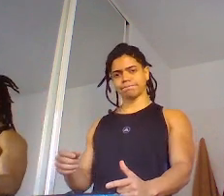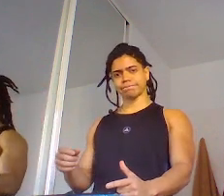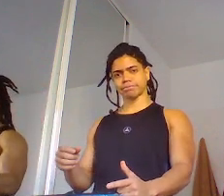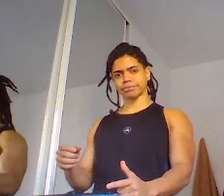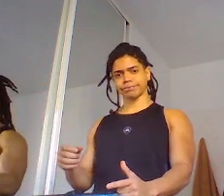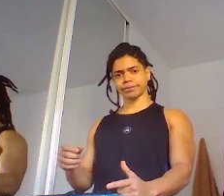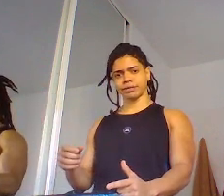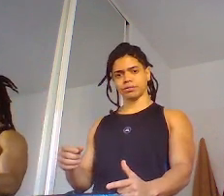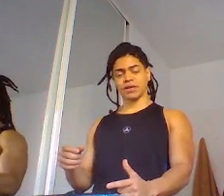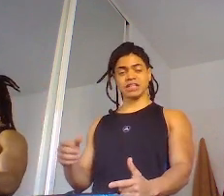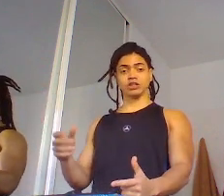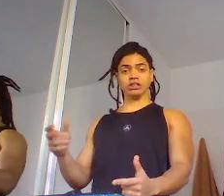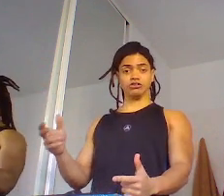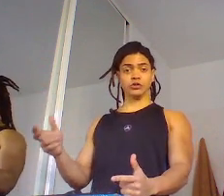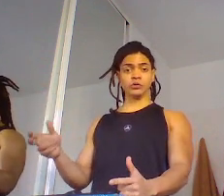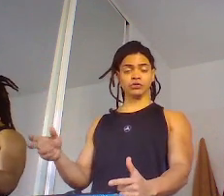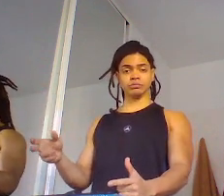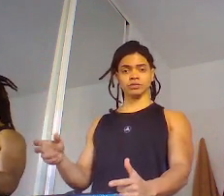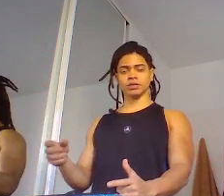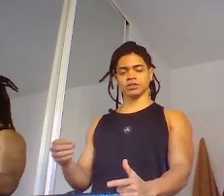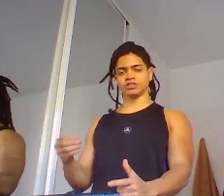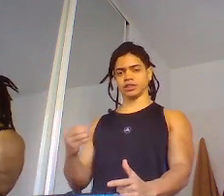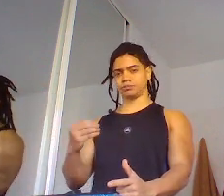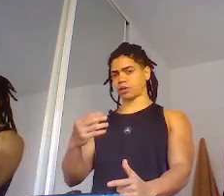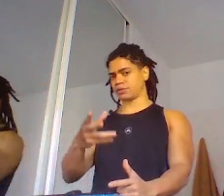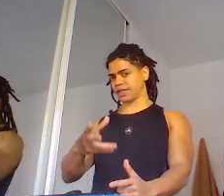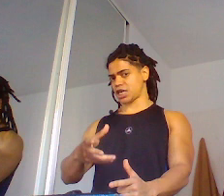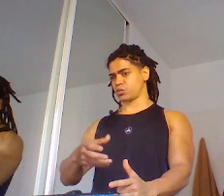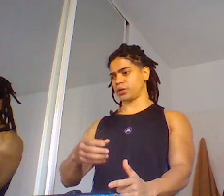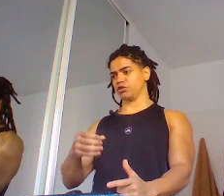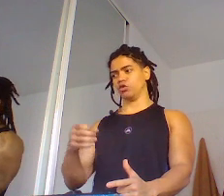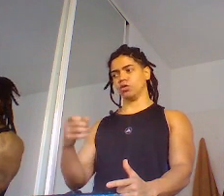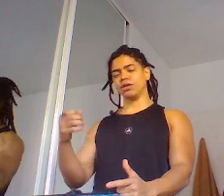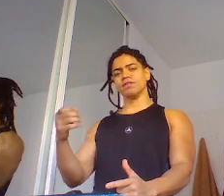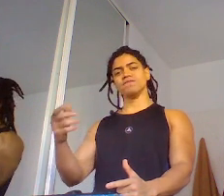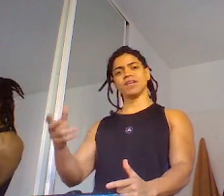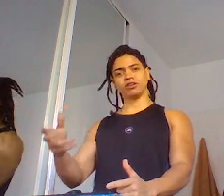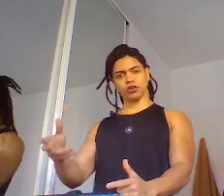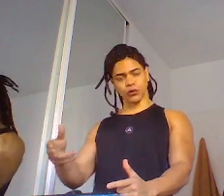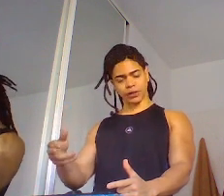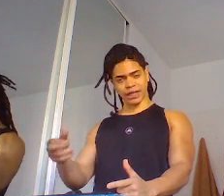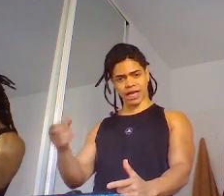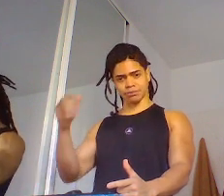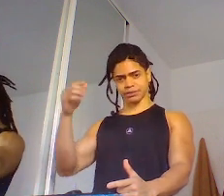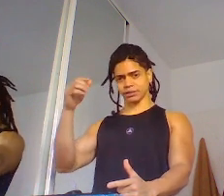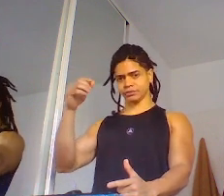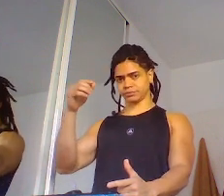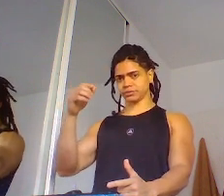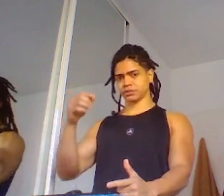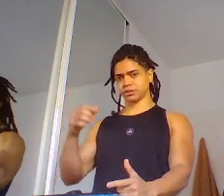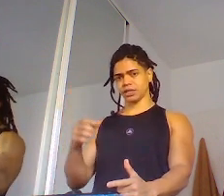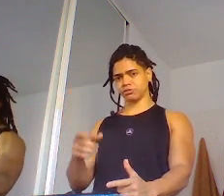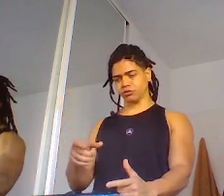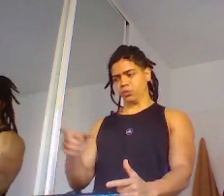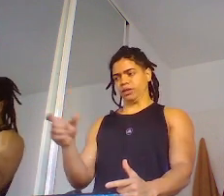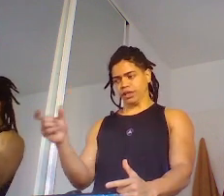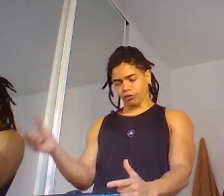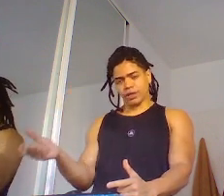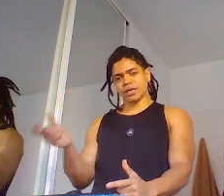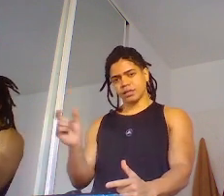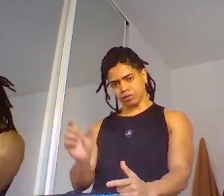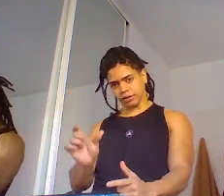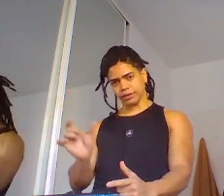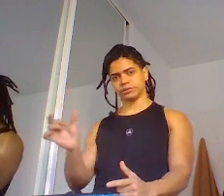a financial institution such as private equity or venture capitalists. Okay, so when